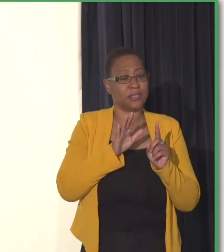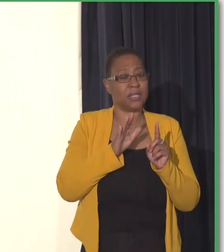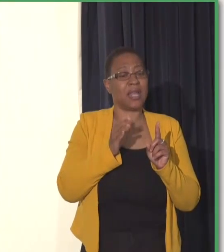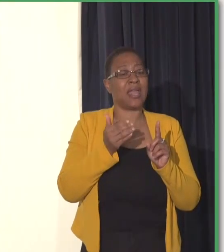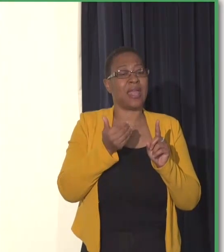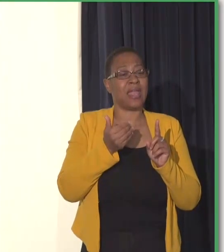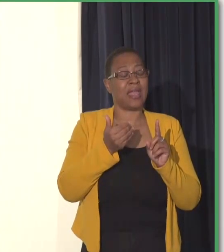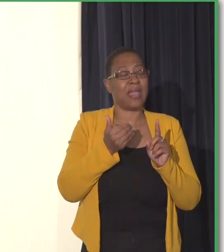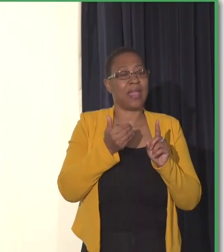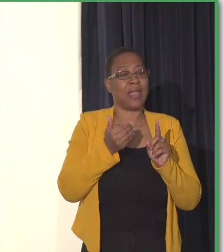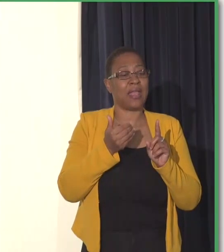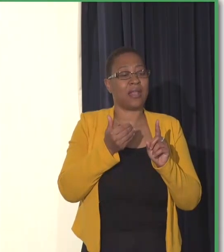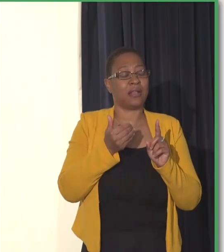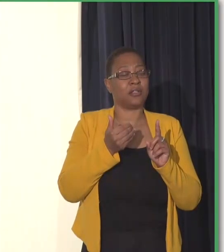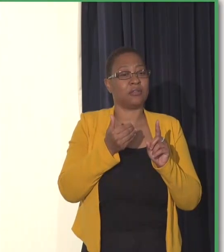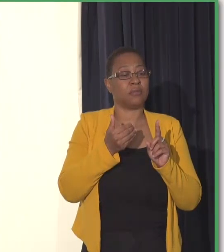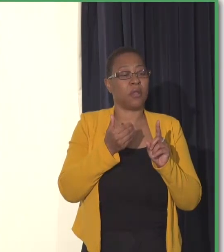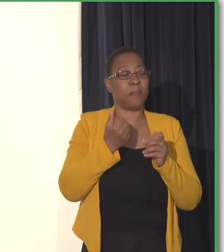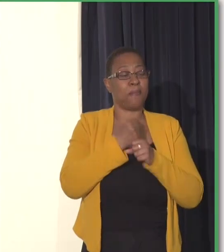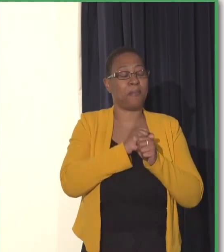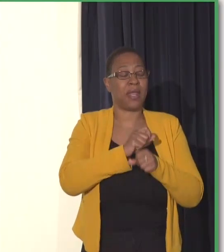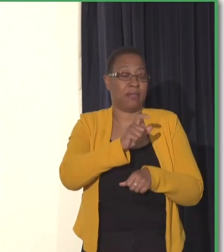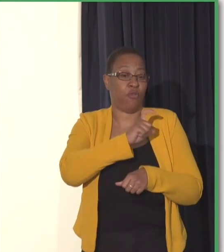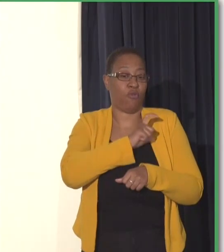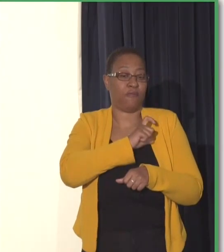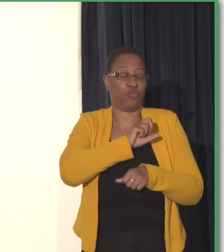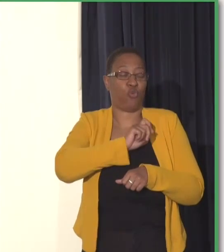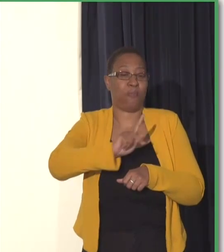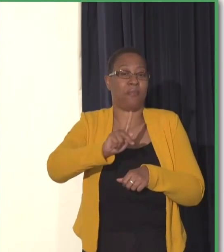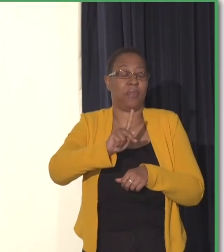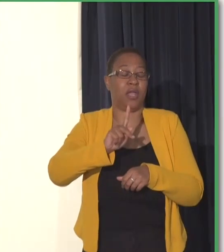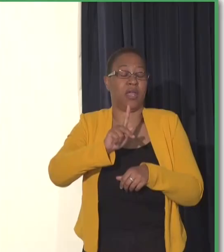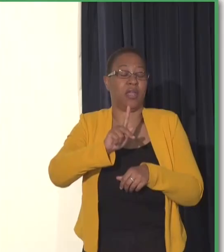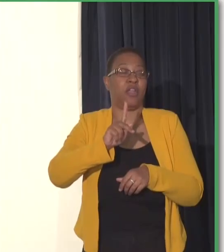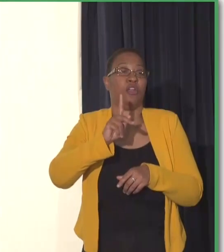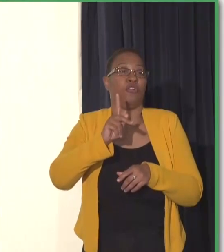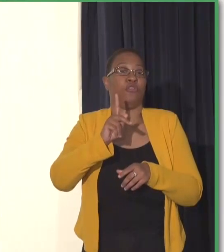that officer to go back through further additional training?